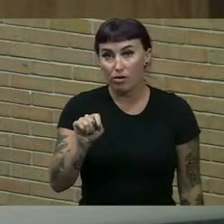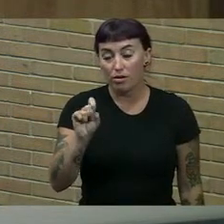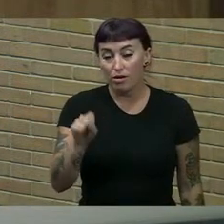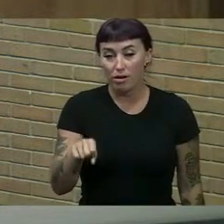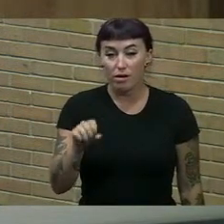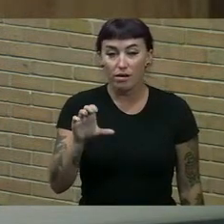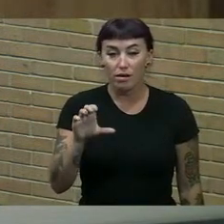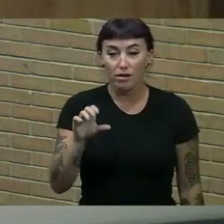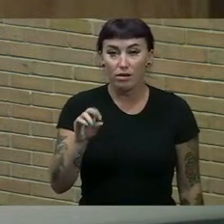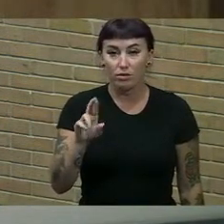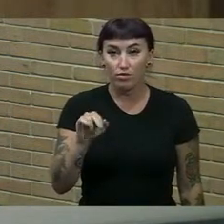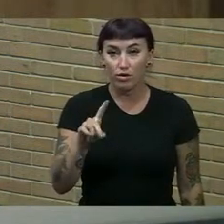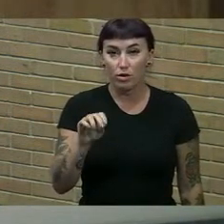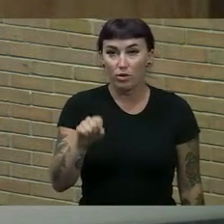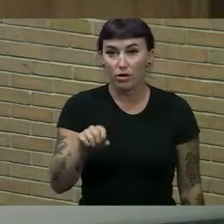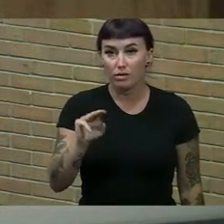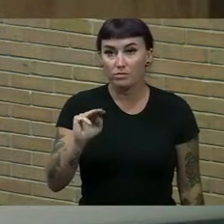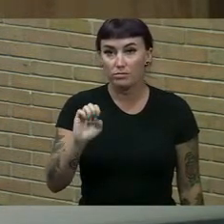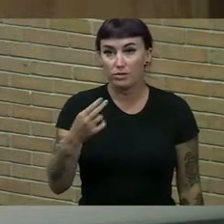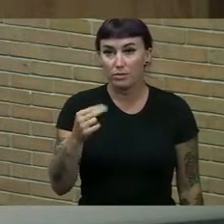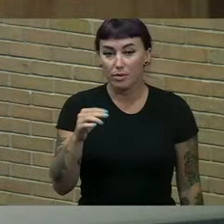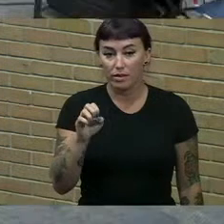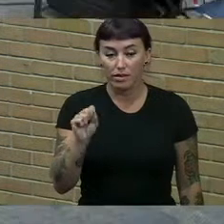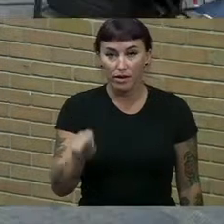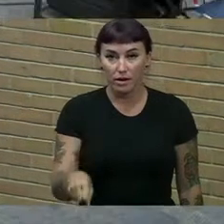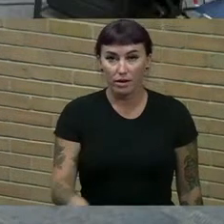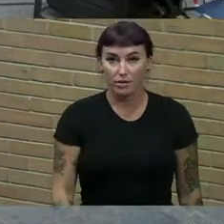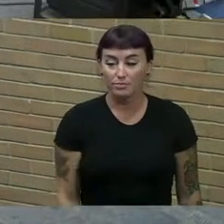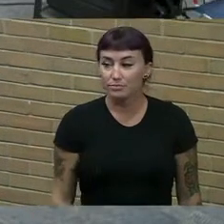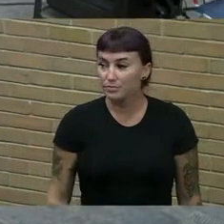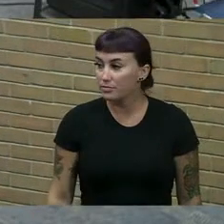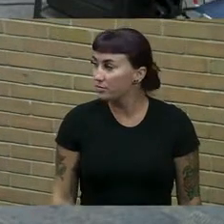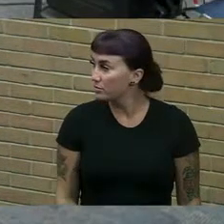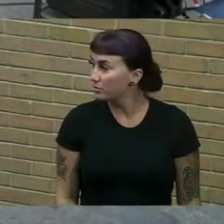Wilt. Aye. Councilmember Corrado. Aye. Supervisor Mailer. Aye.